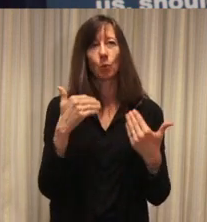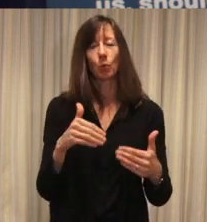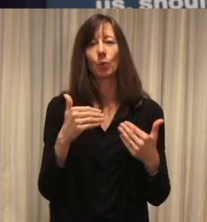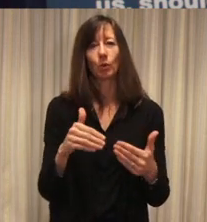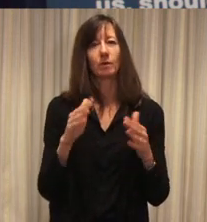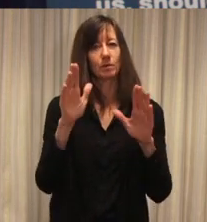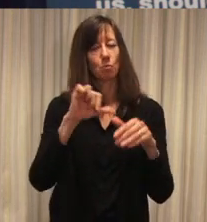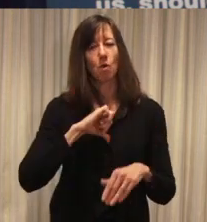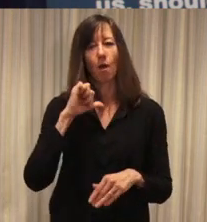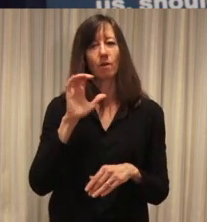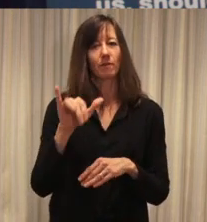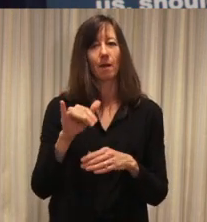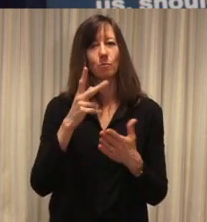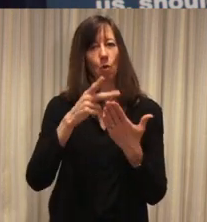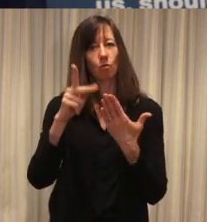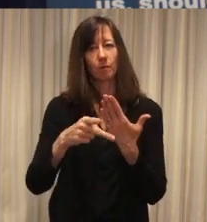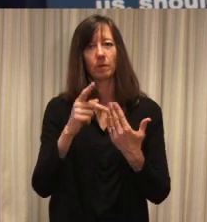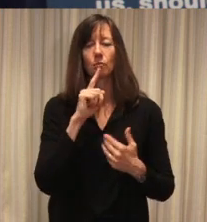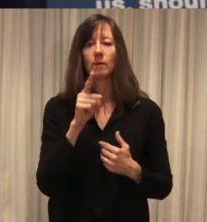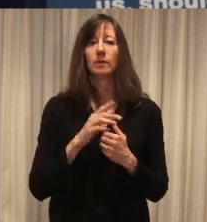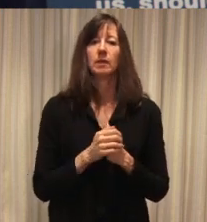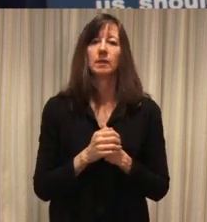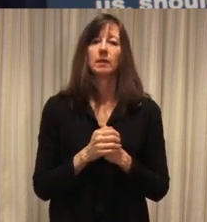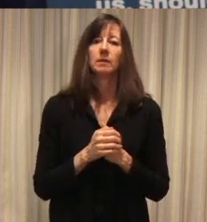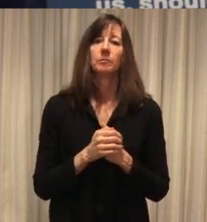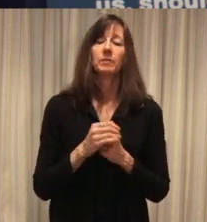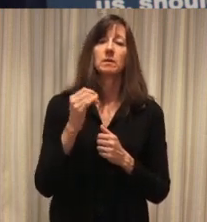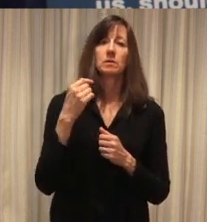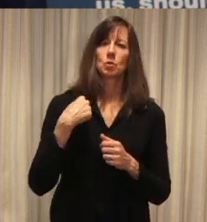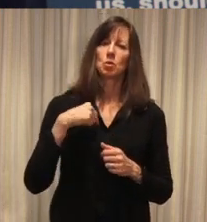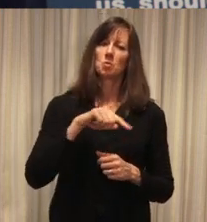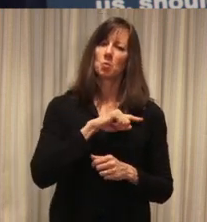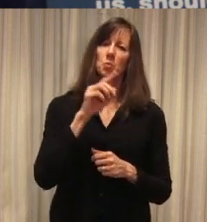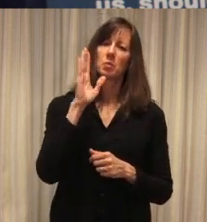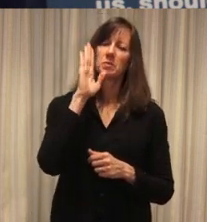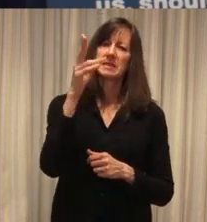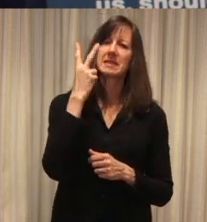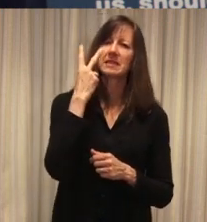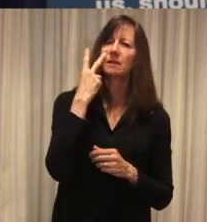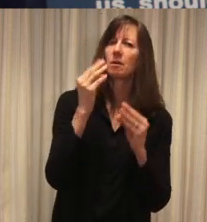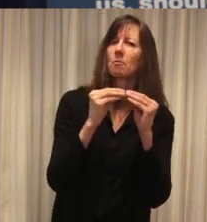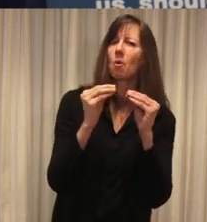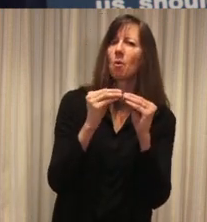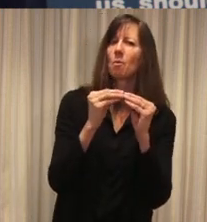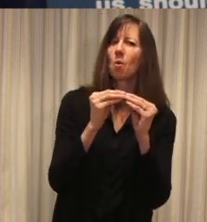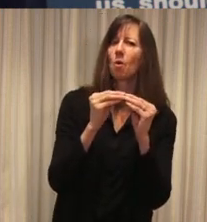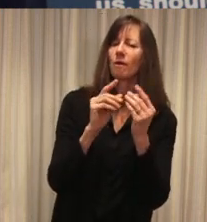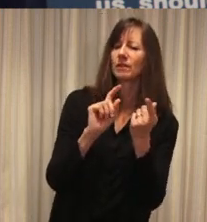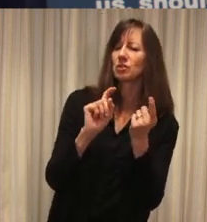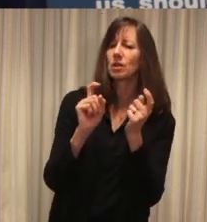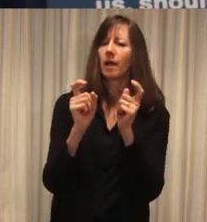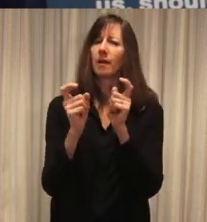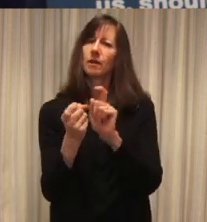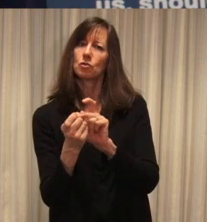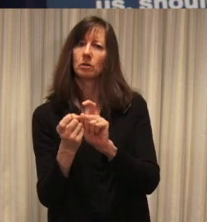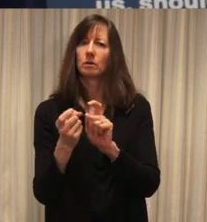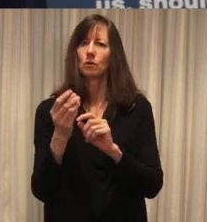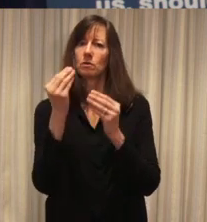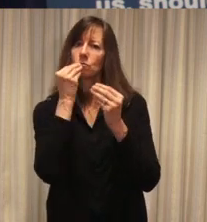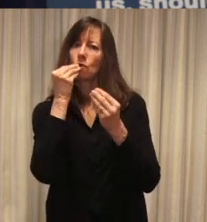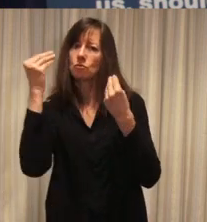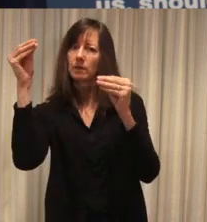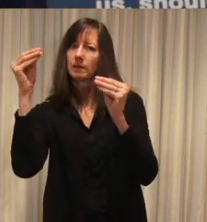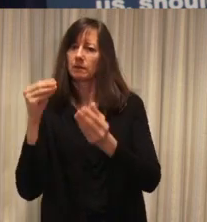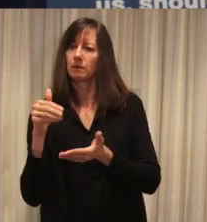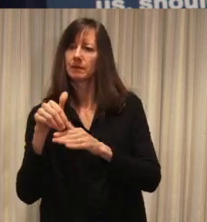the numbers, we're shifting to more and more grocery deliveries so that with the limited funds that we do have, we're able to make